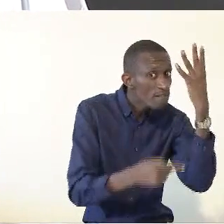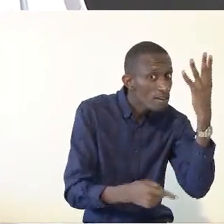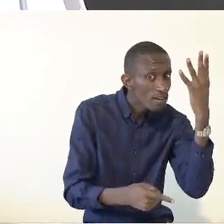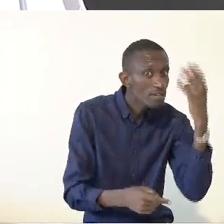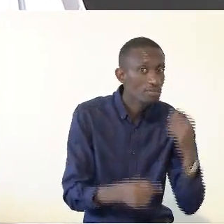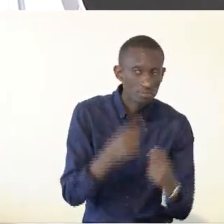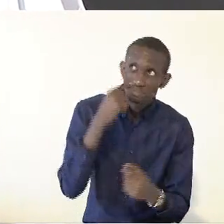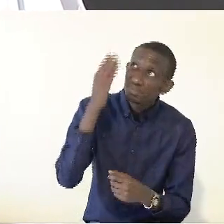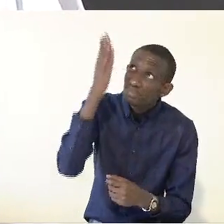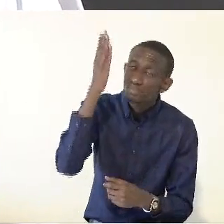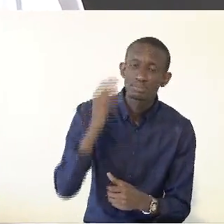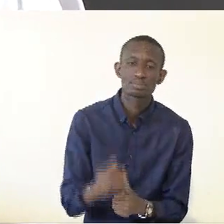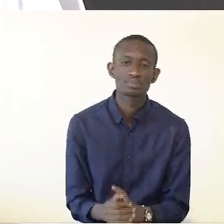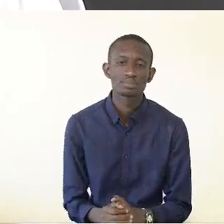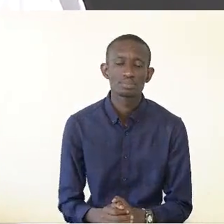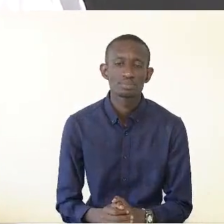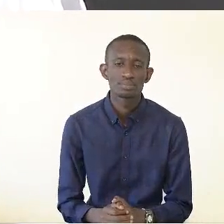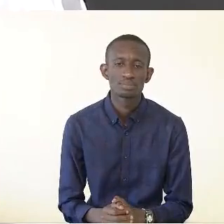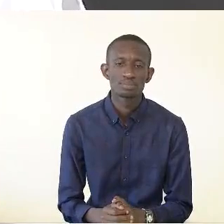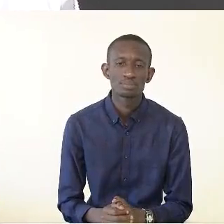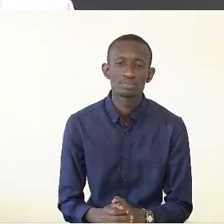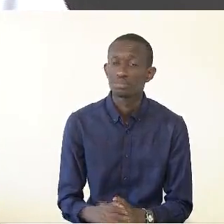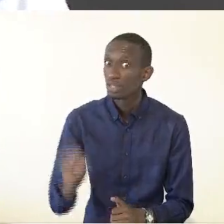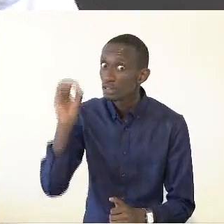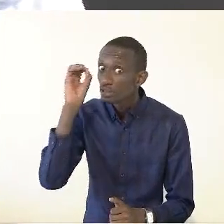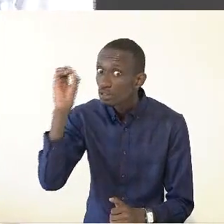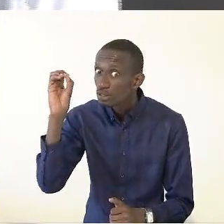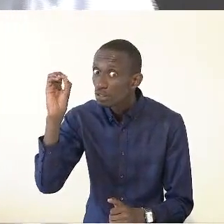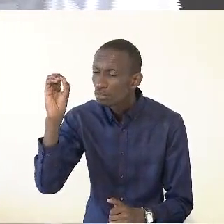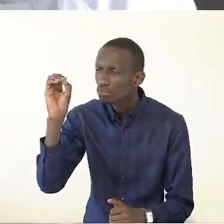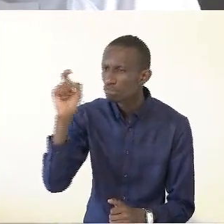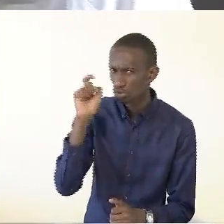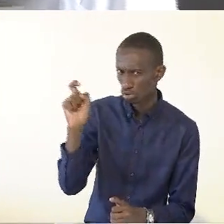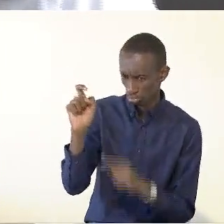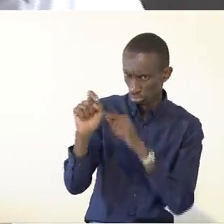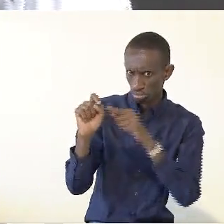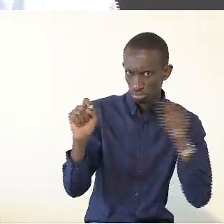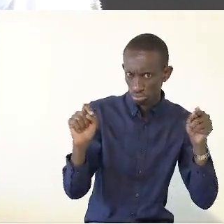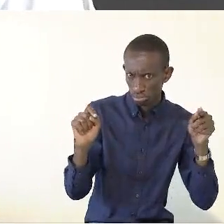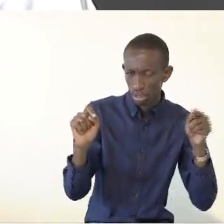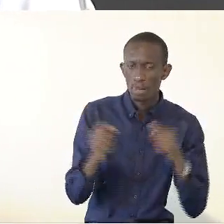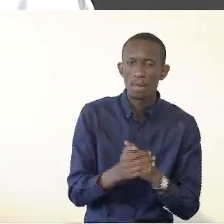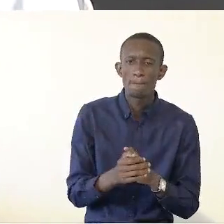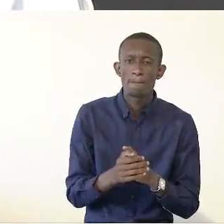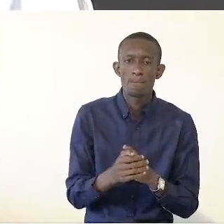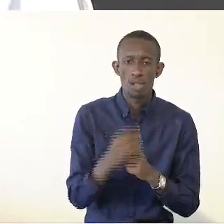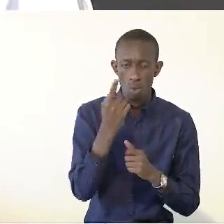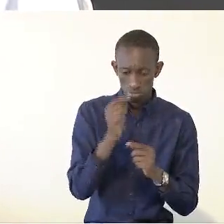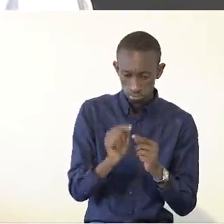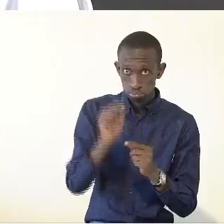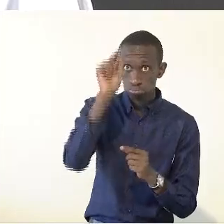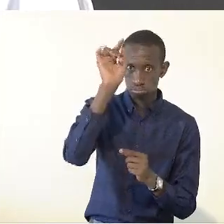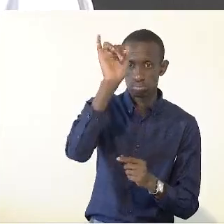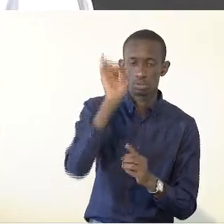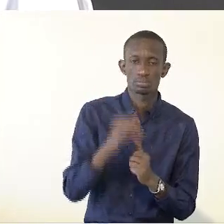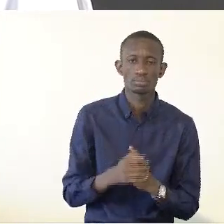here. 0 on x and -4 on y. The other point is 1 and a 0. 1 on x and a 0 on y.